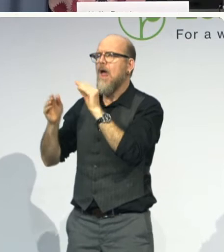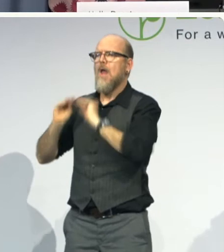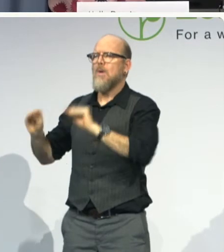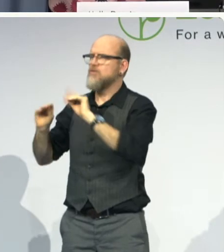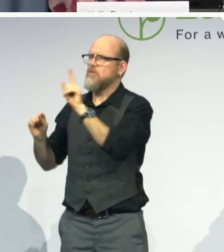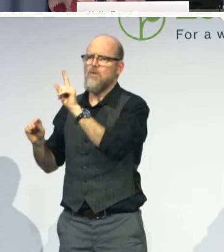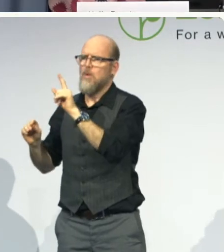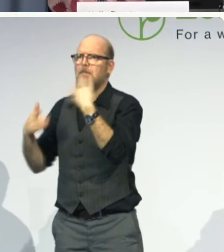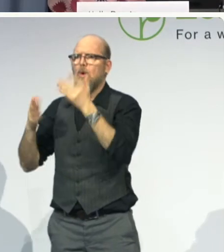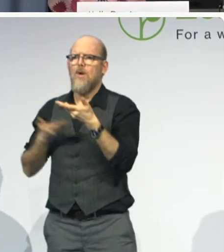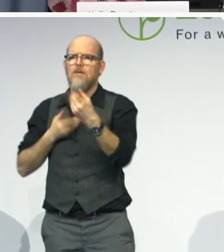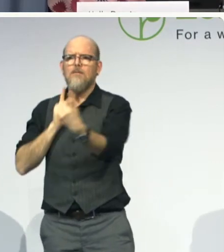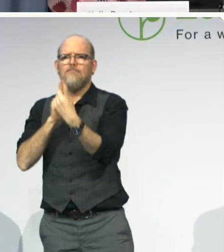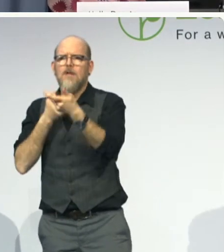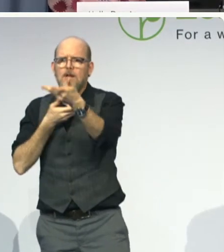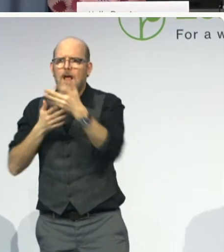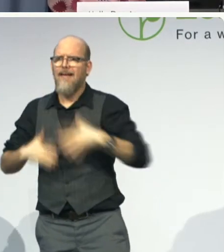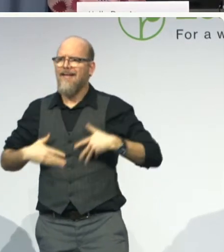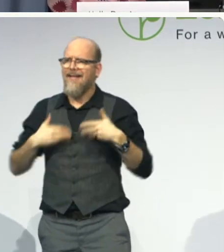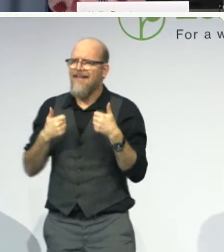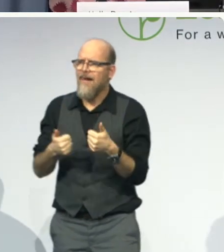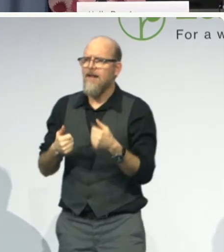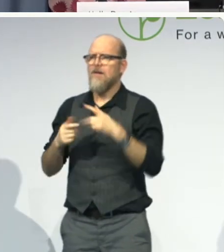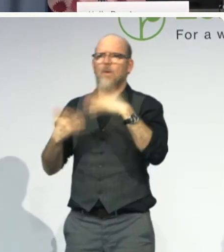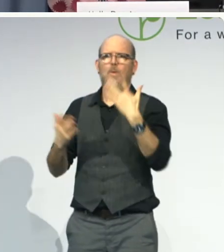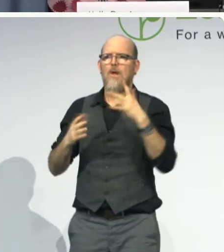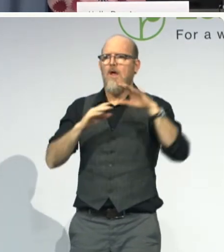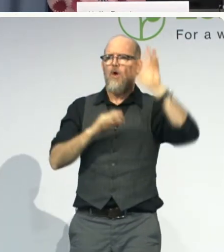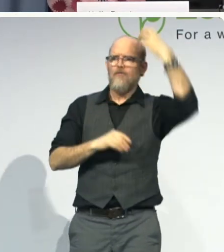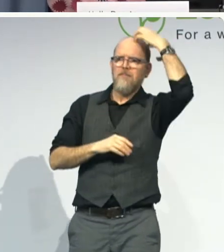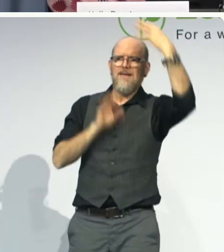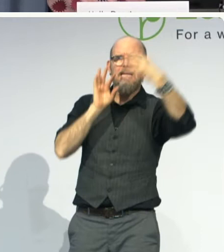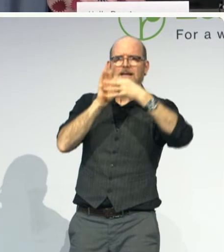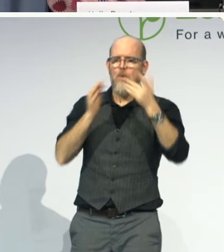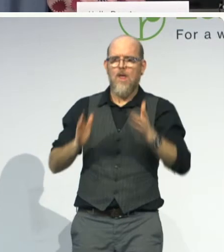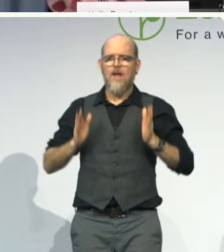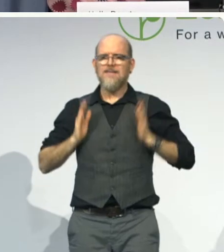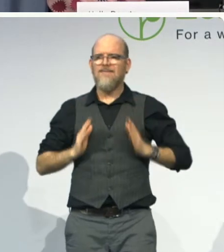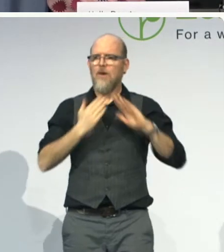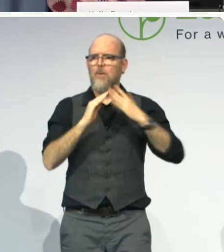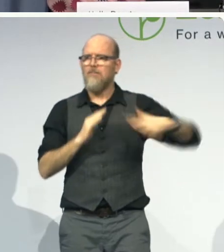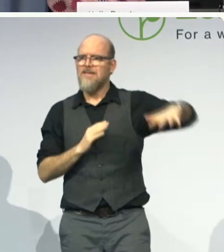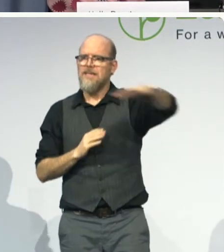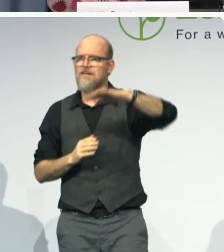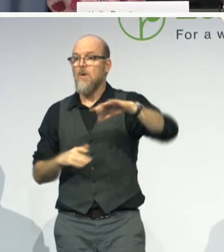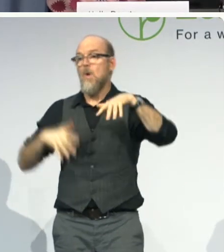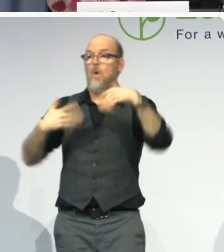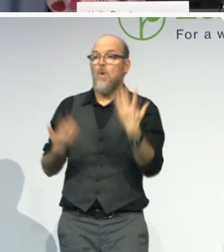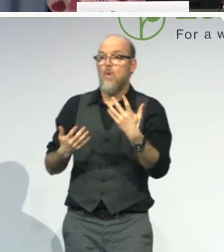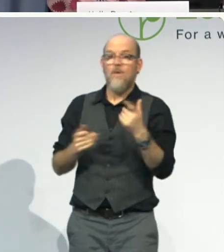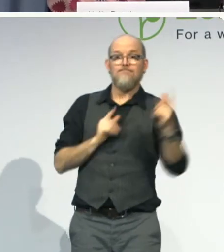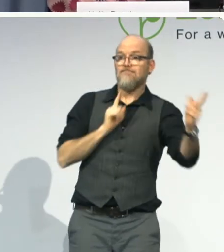on health, the state and civil society. For example, we are working also together with DPOs and